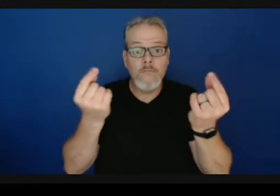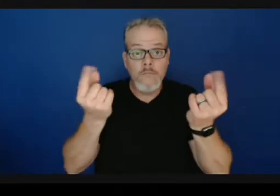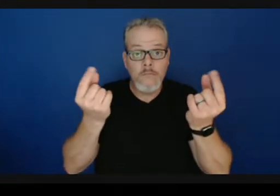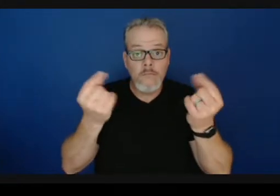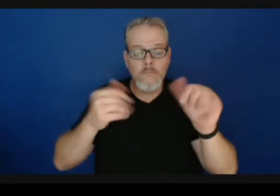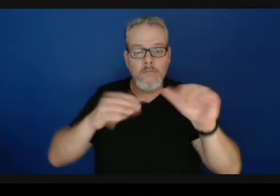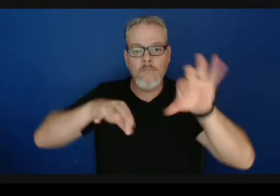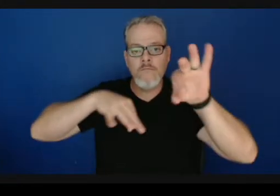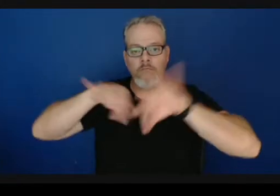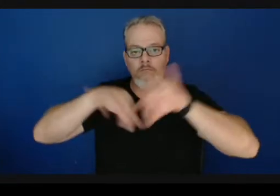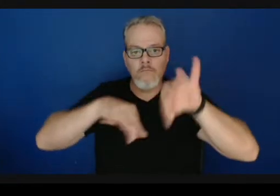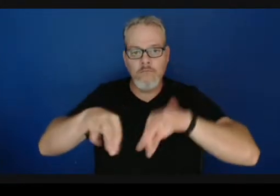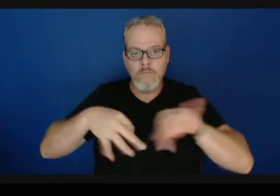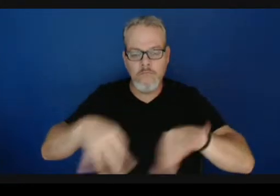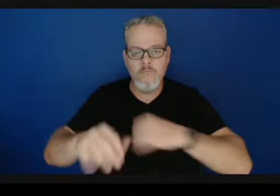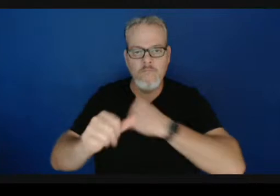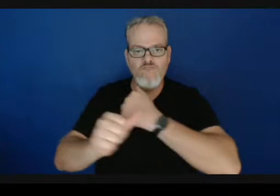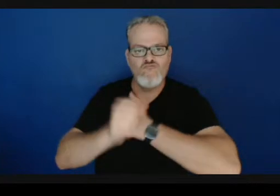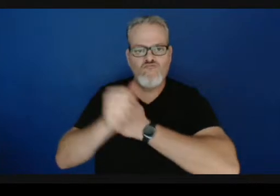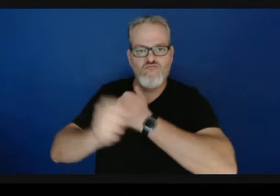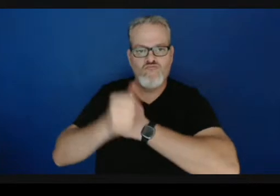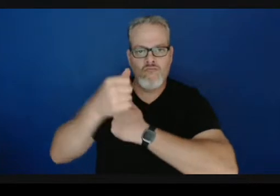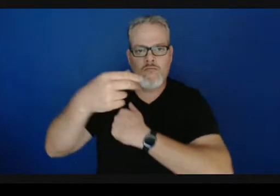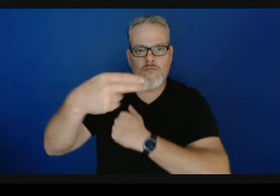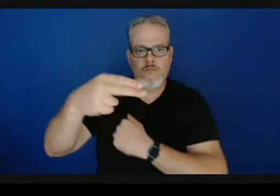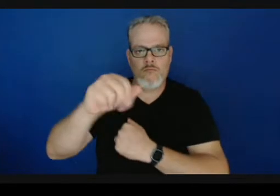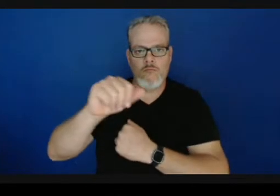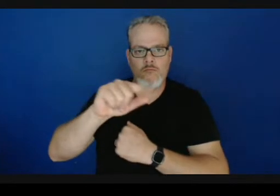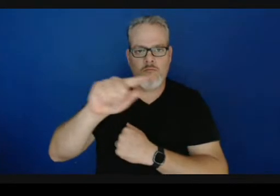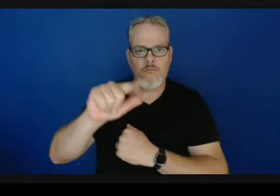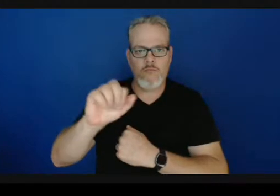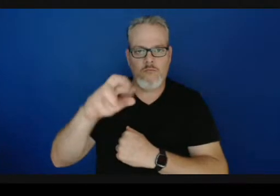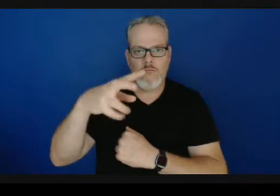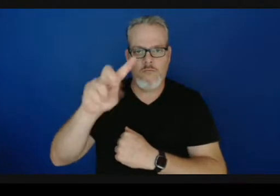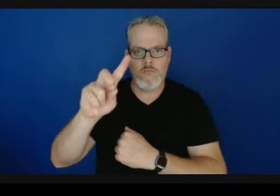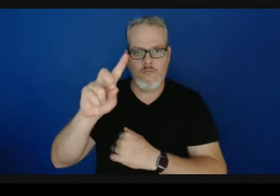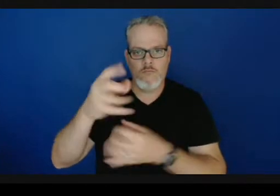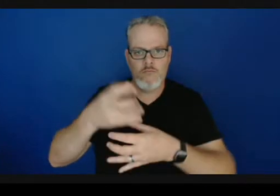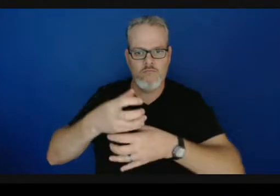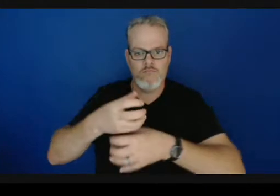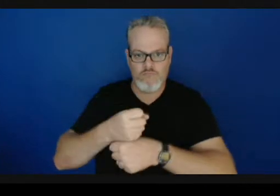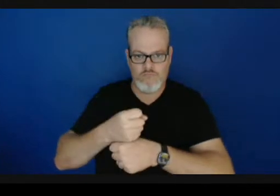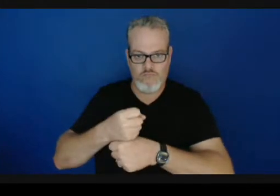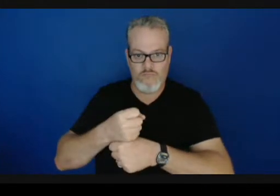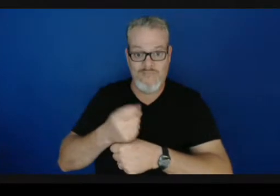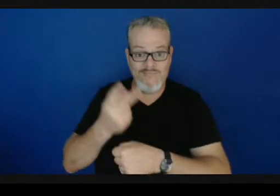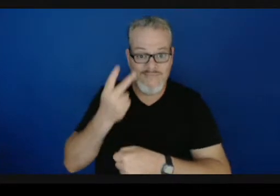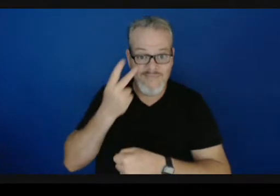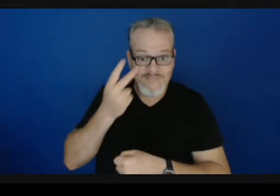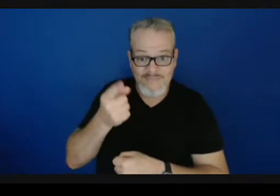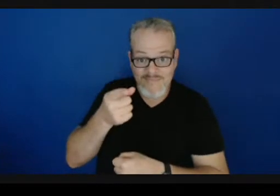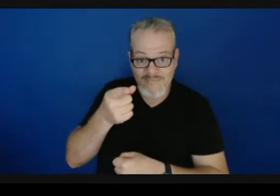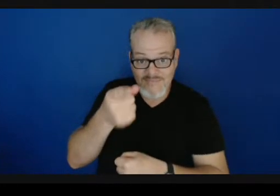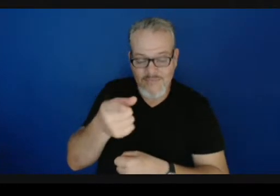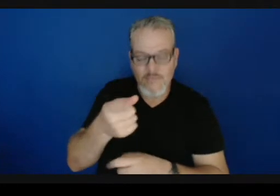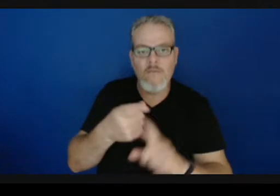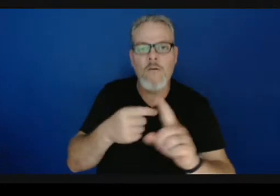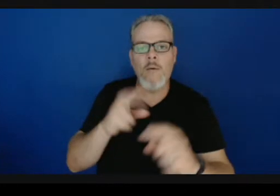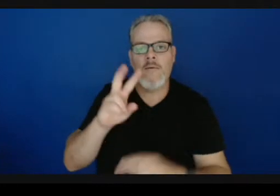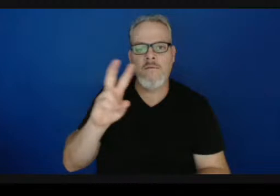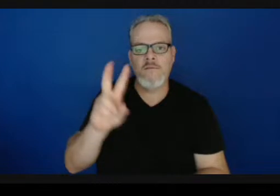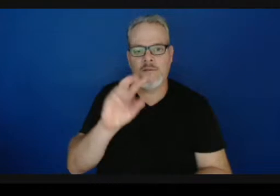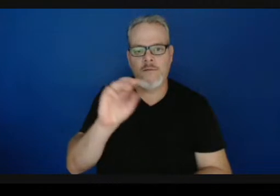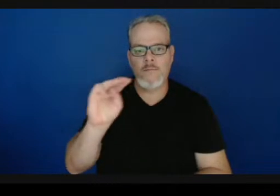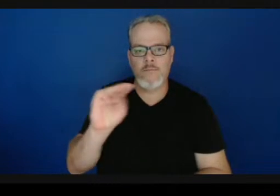And that, as usual, is the gas right now. which we pull from the VOG Measurement and Prediction